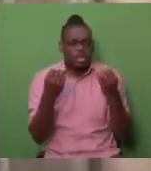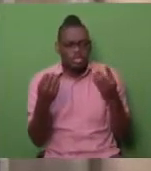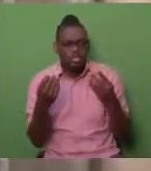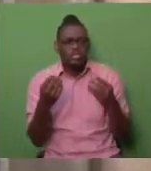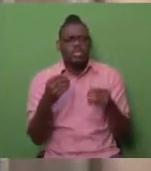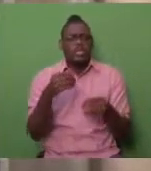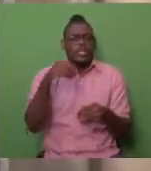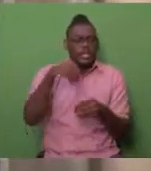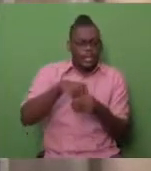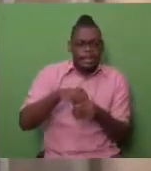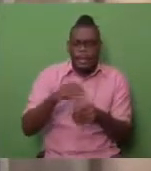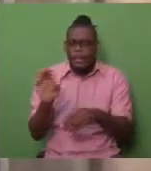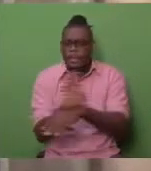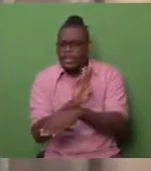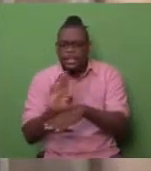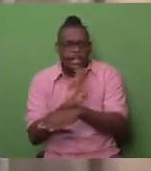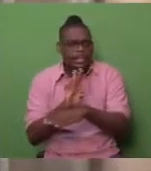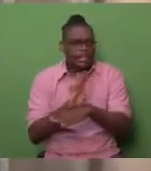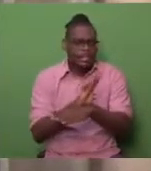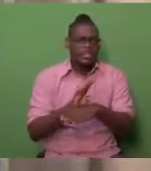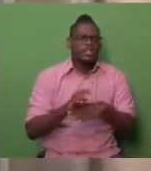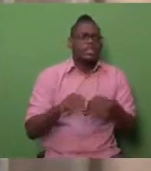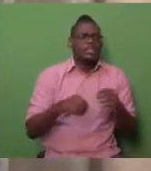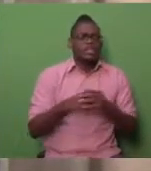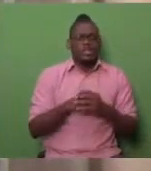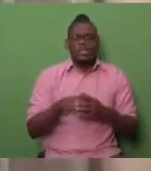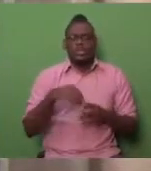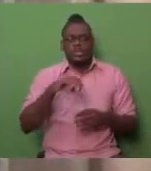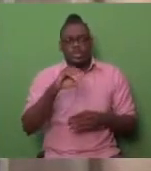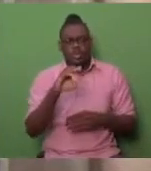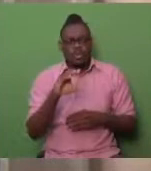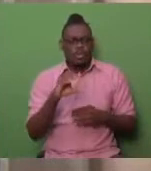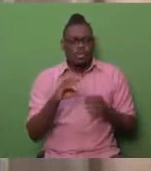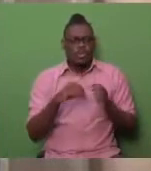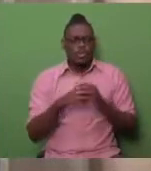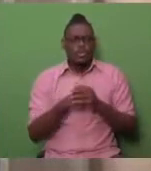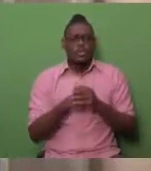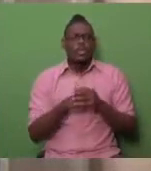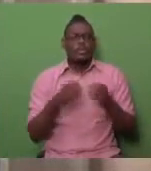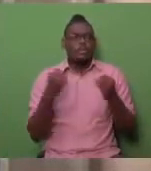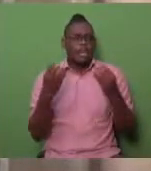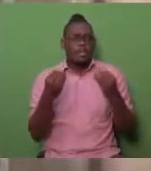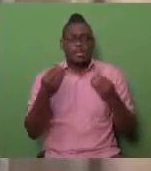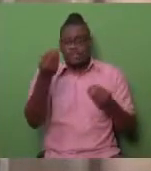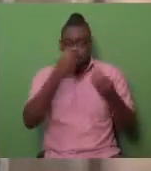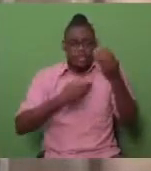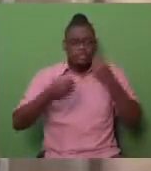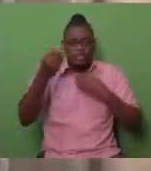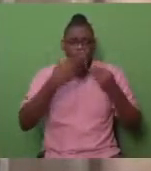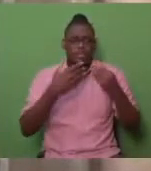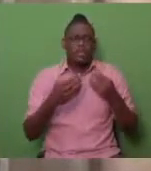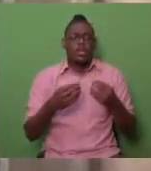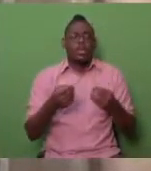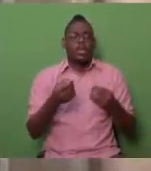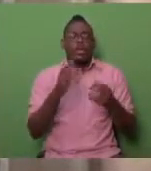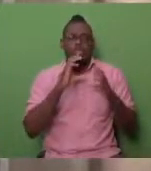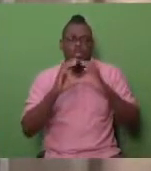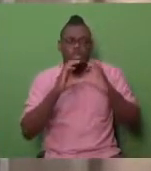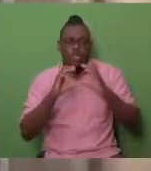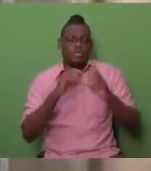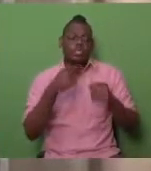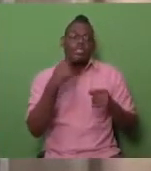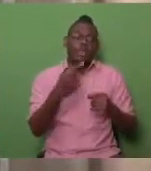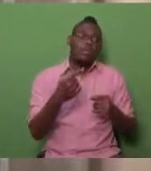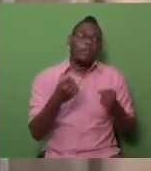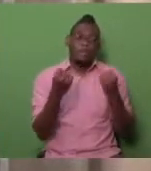and the general public for sharing their views and concerns with us. I reassure our citizens that we in opposition